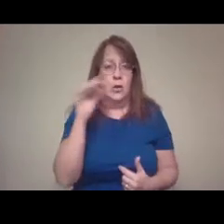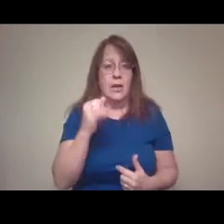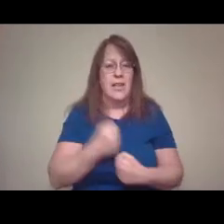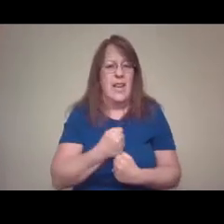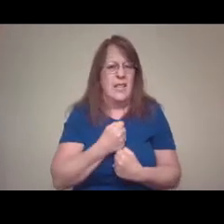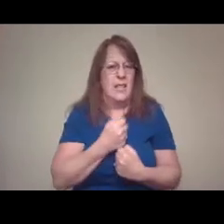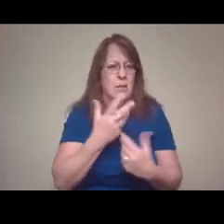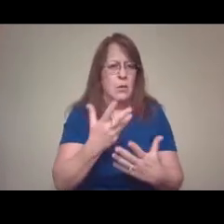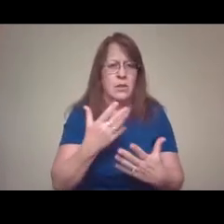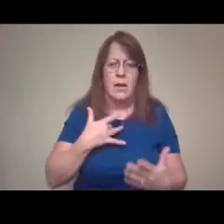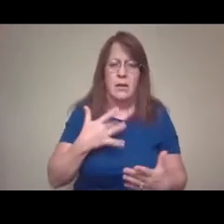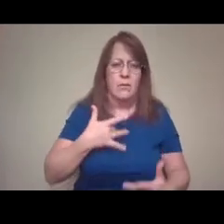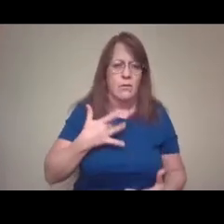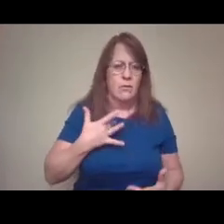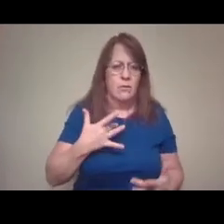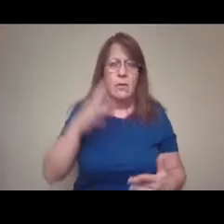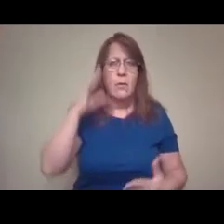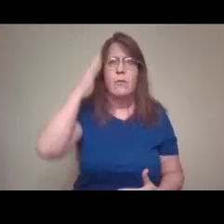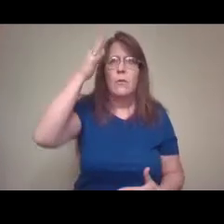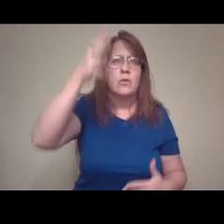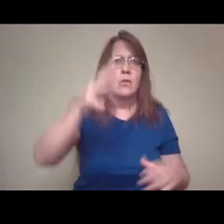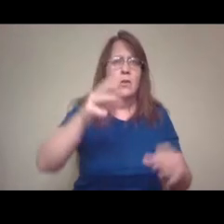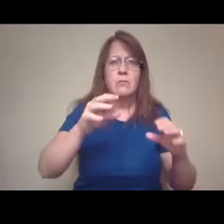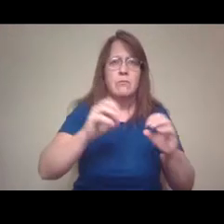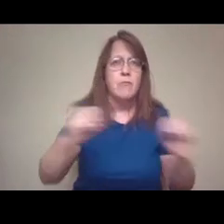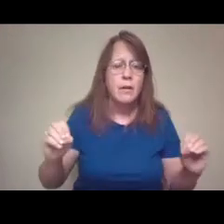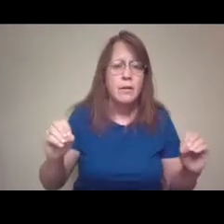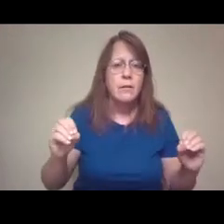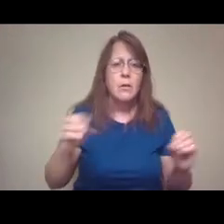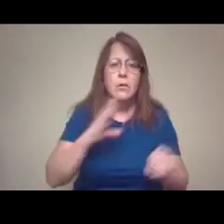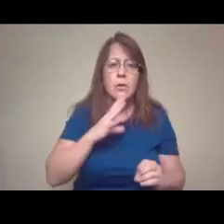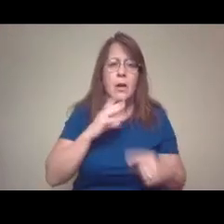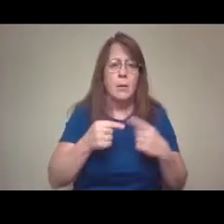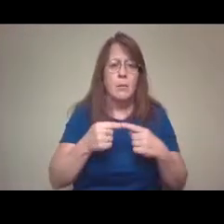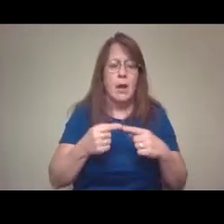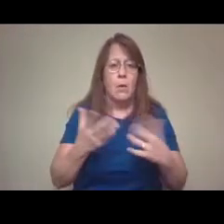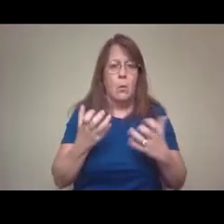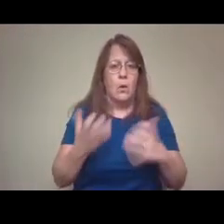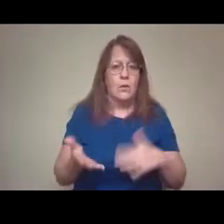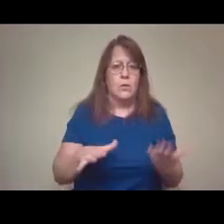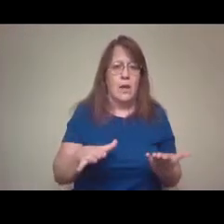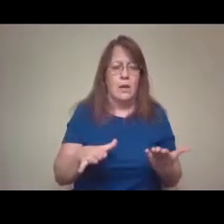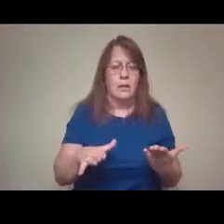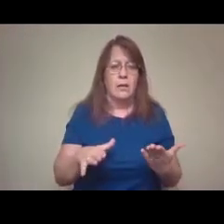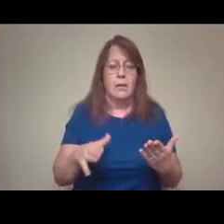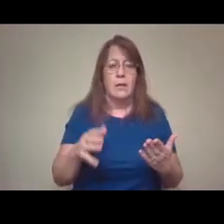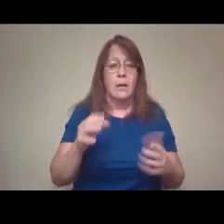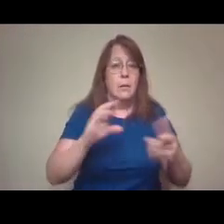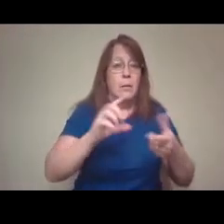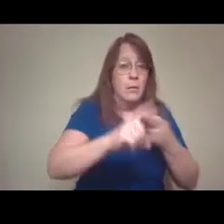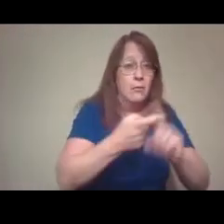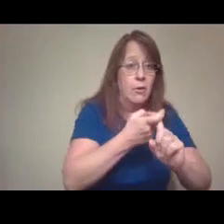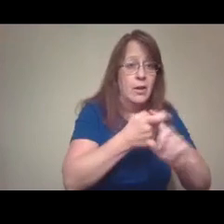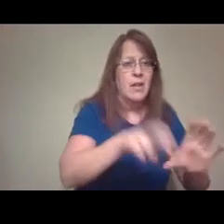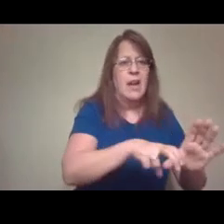of hopelessness about the future or talking about wanting to die, withdrawing from friends, an increase in anger